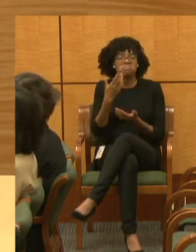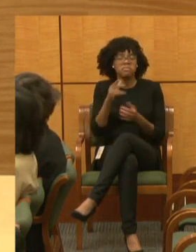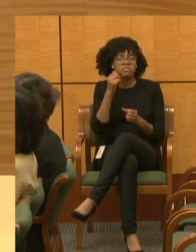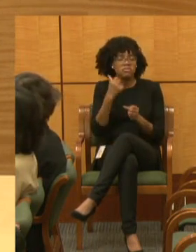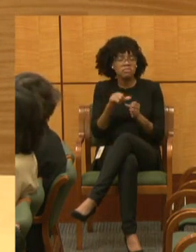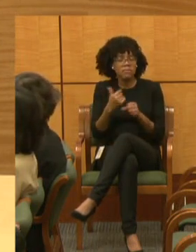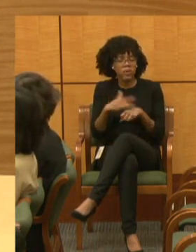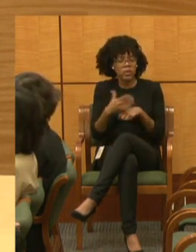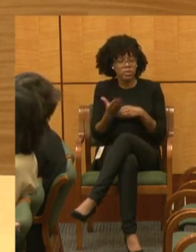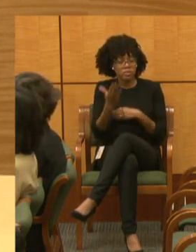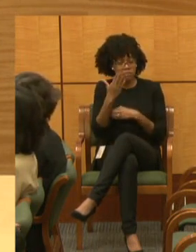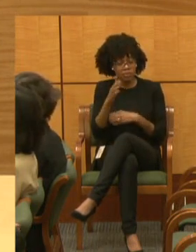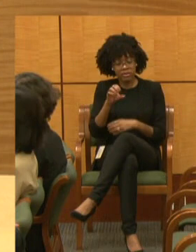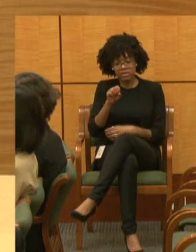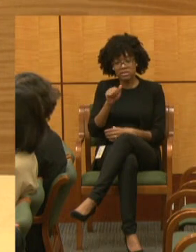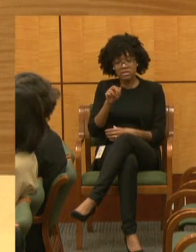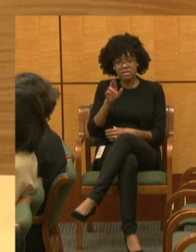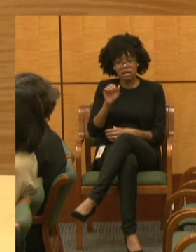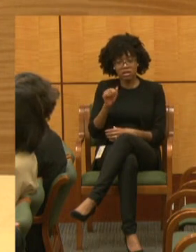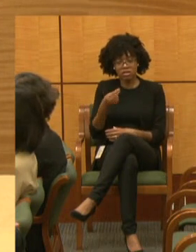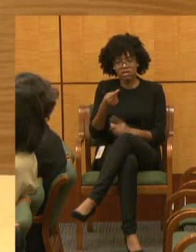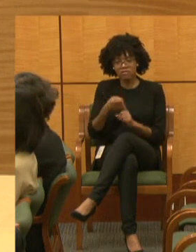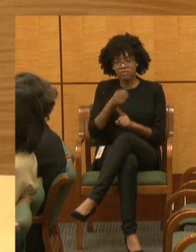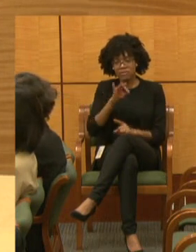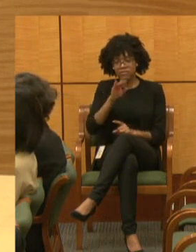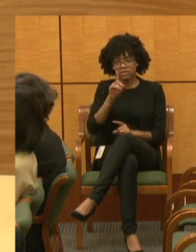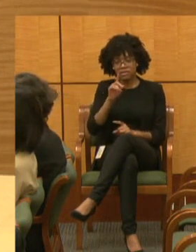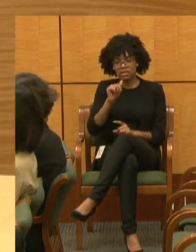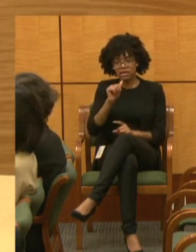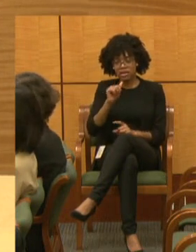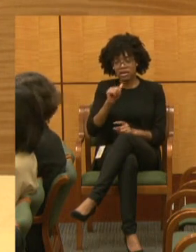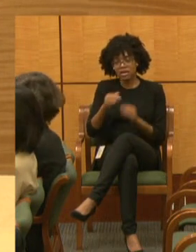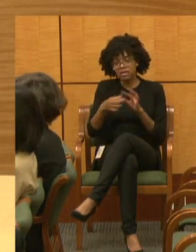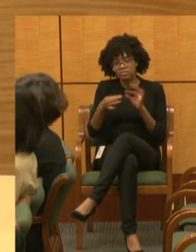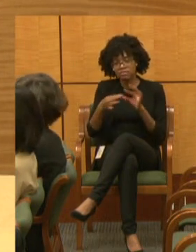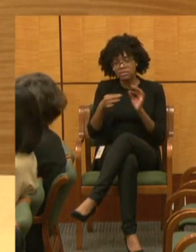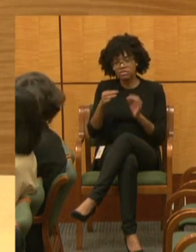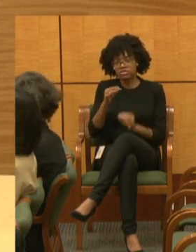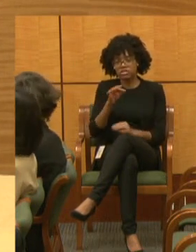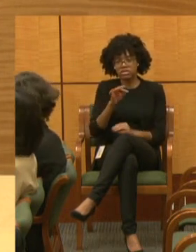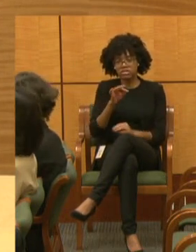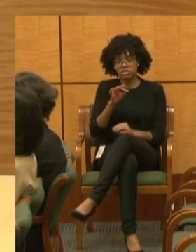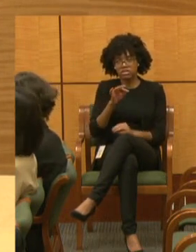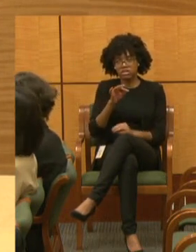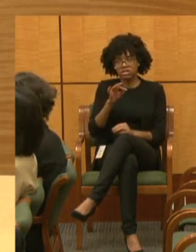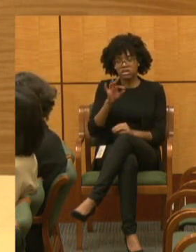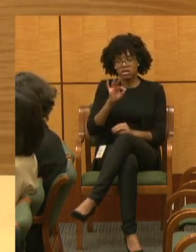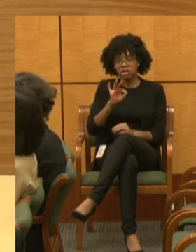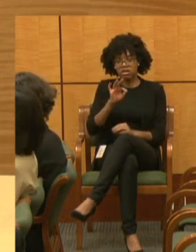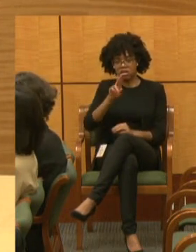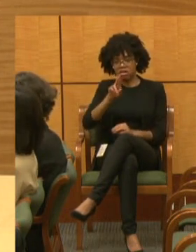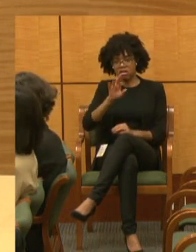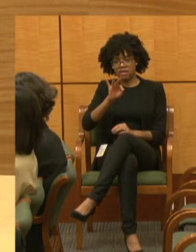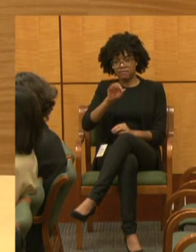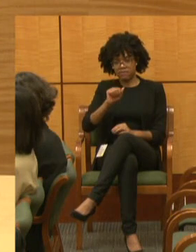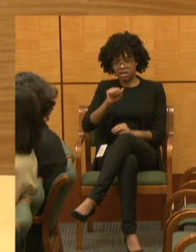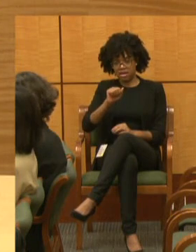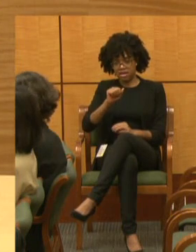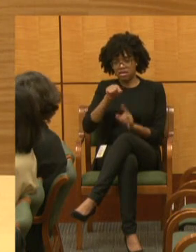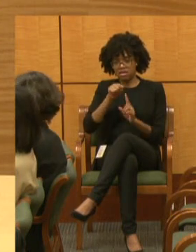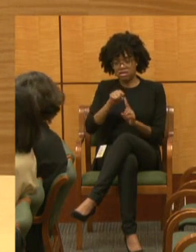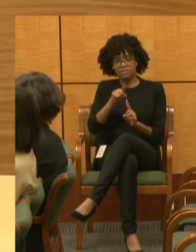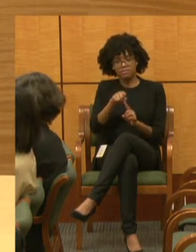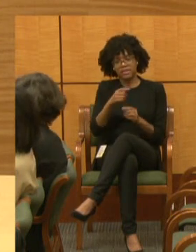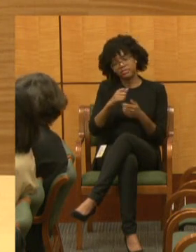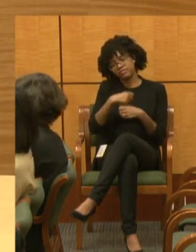morning, Sarah Rothman at FDA mentioned the USP, which is the United States Pharmacopoeia. They write the standards for